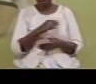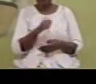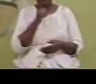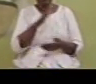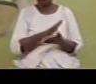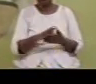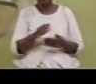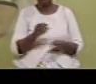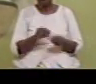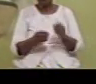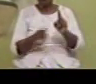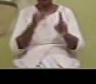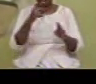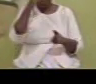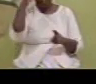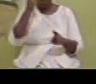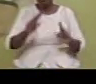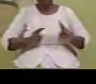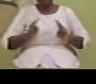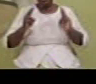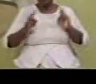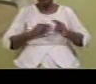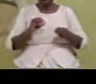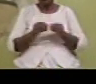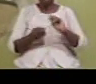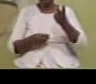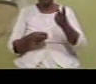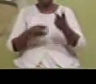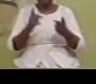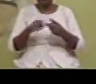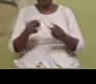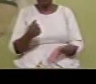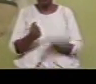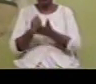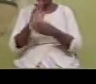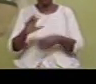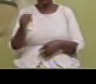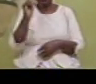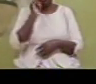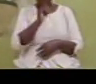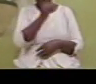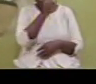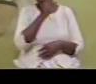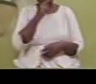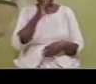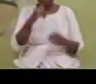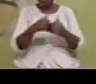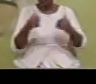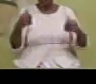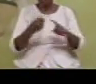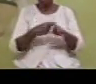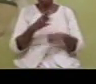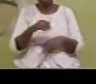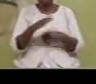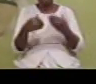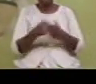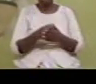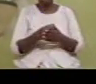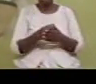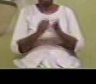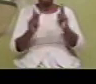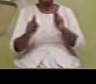and number two, to help the children of Israel remain people separated from the ungodly